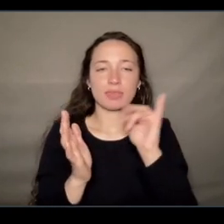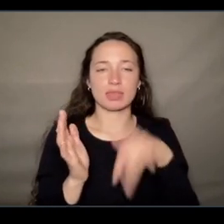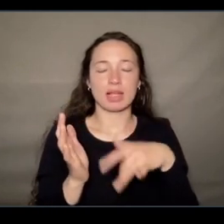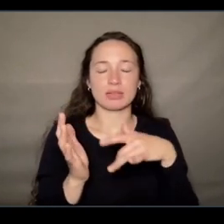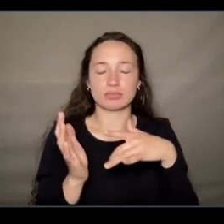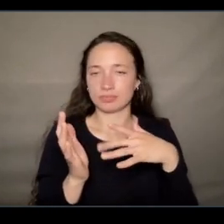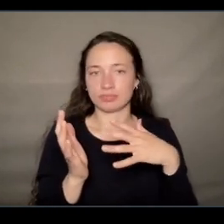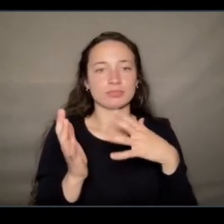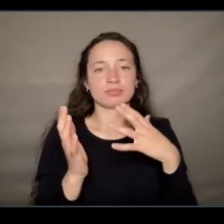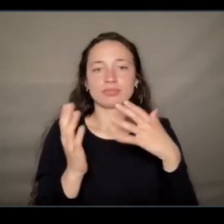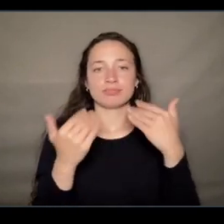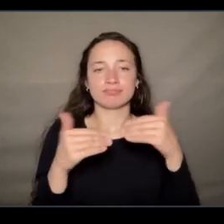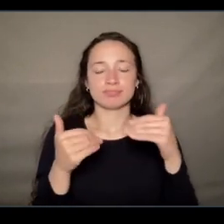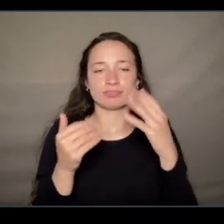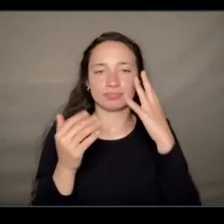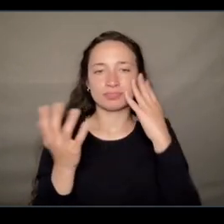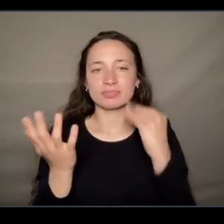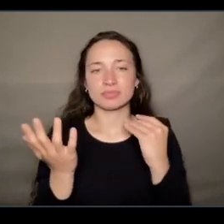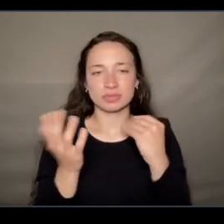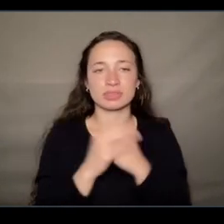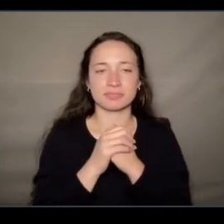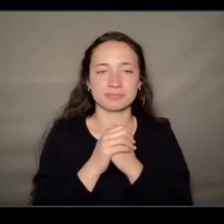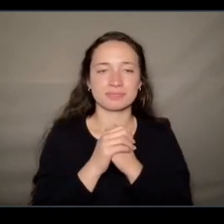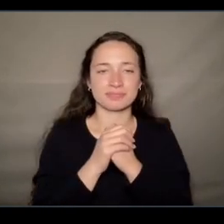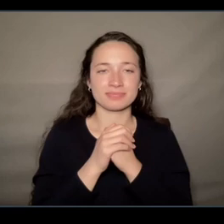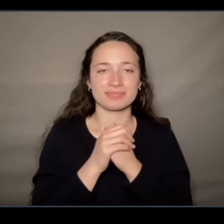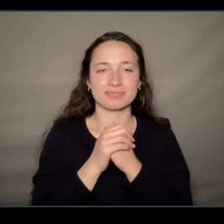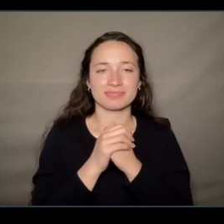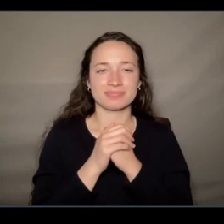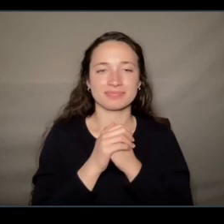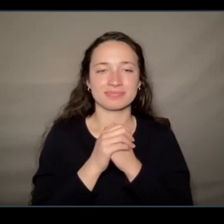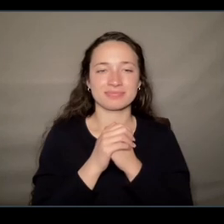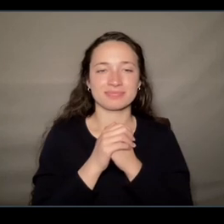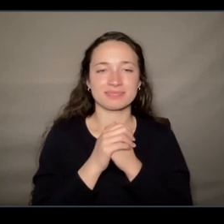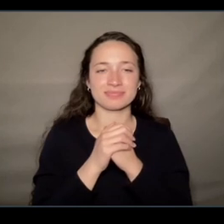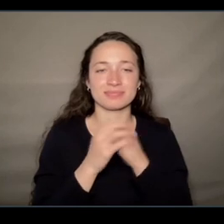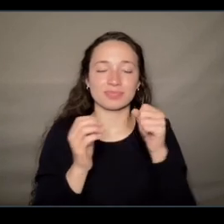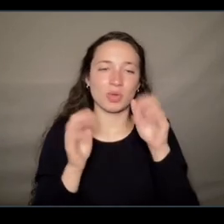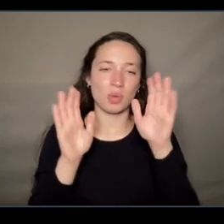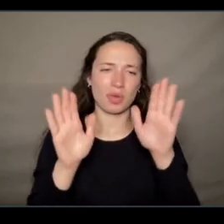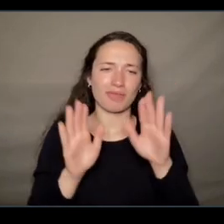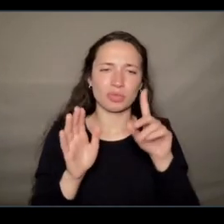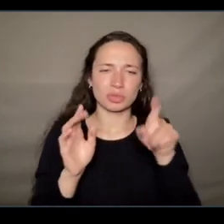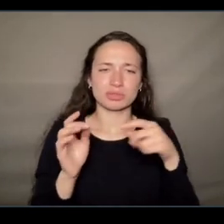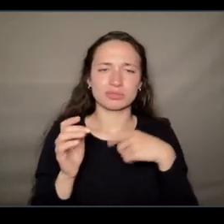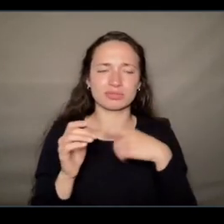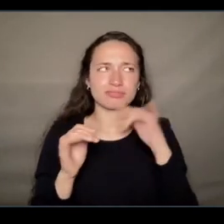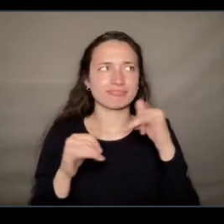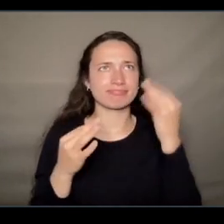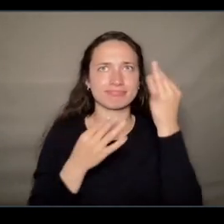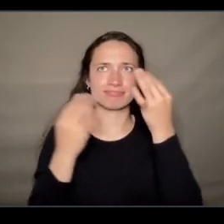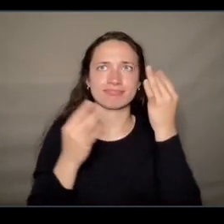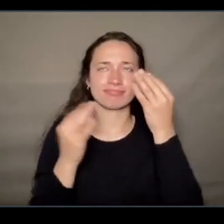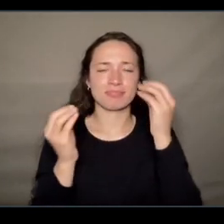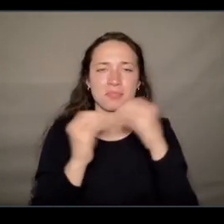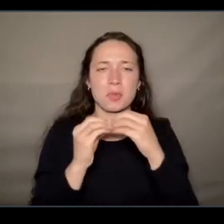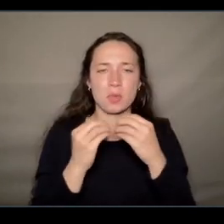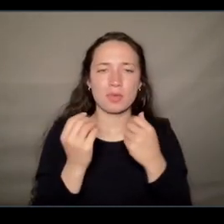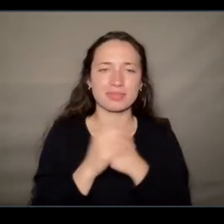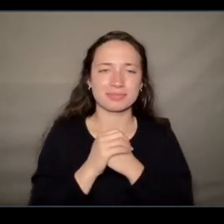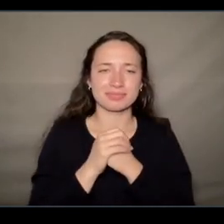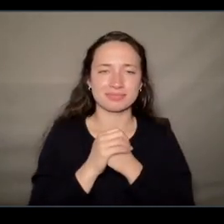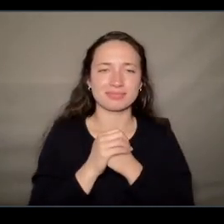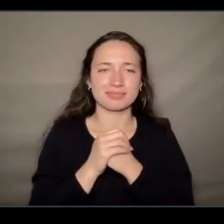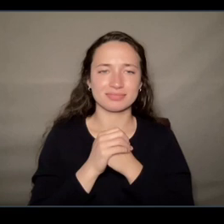a moment something that's enriching also. So these are wonderful questions. I